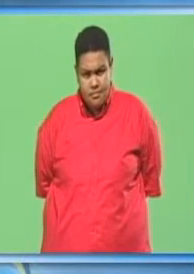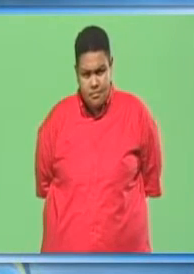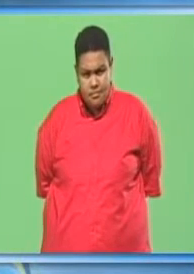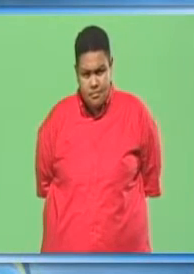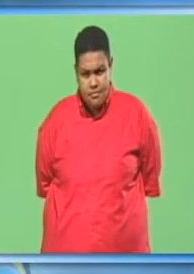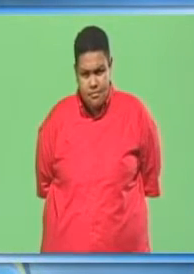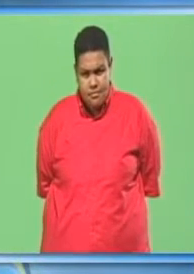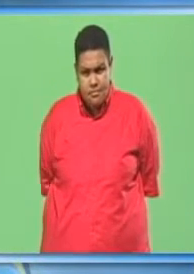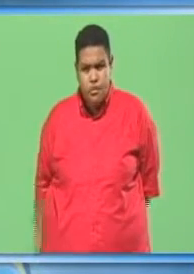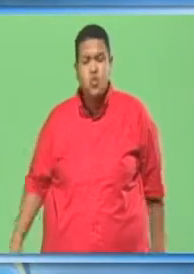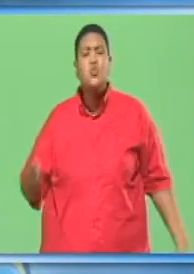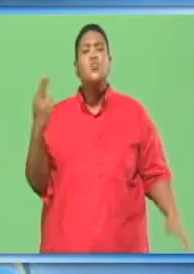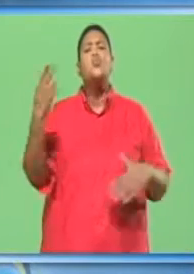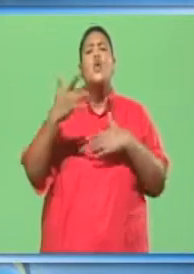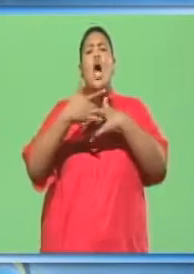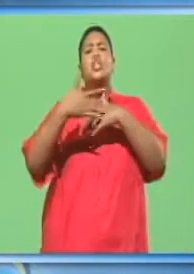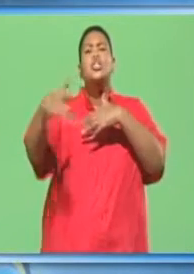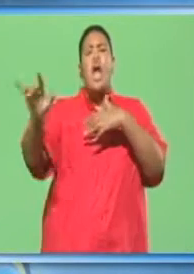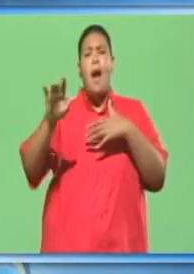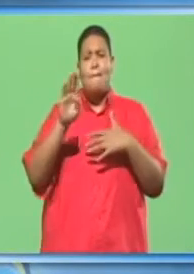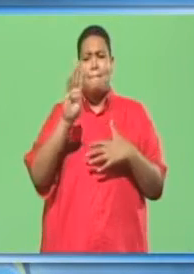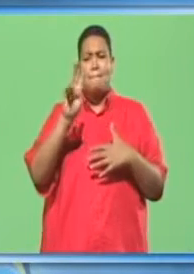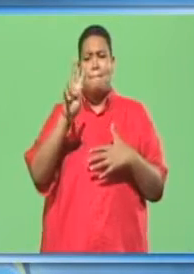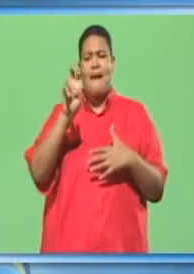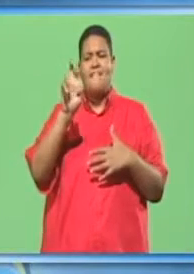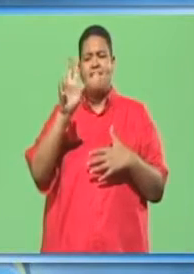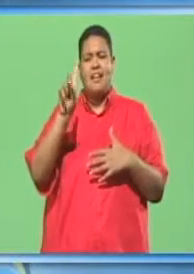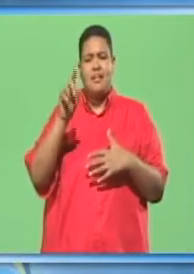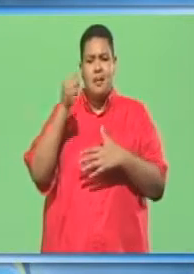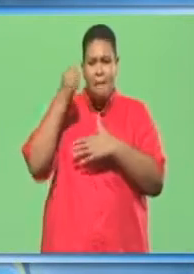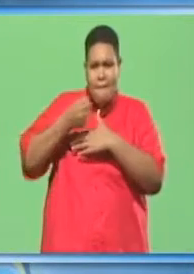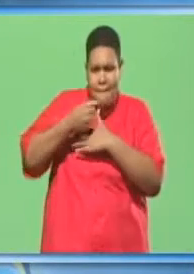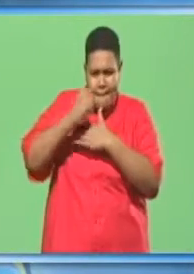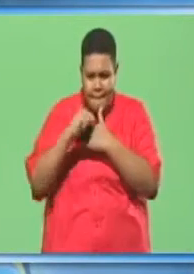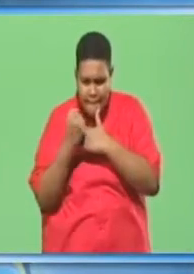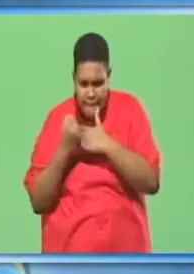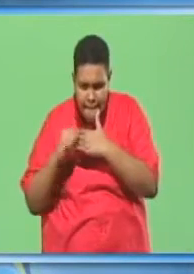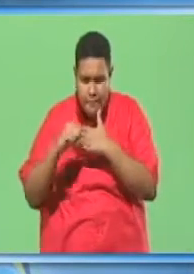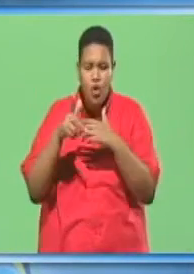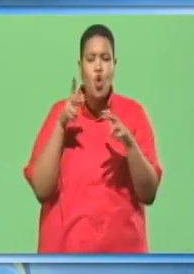Use a sharp bevel edge chisel to cut out the waste.